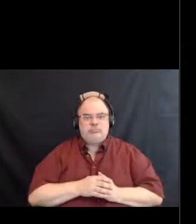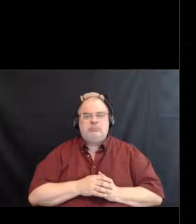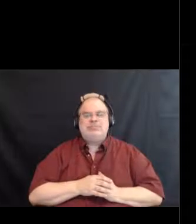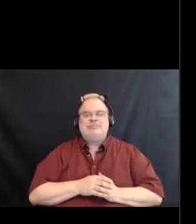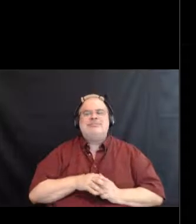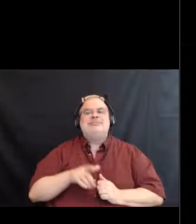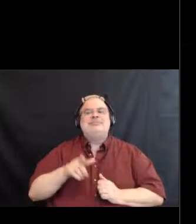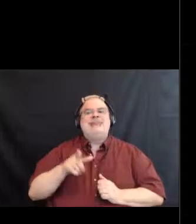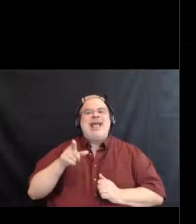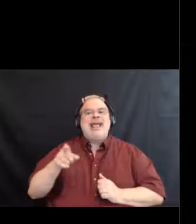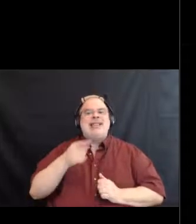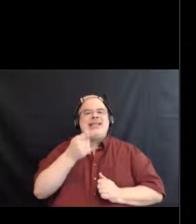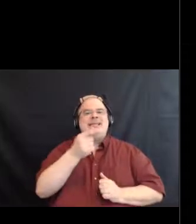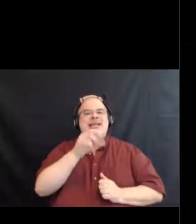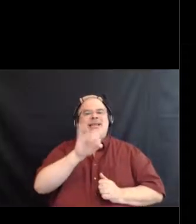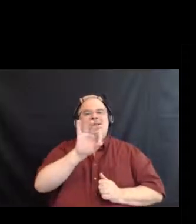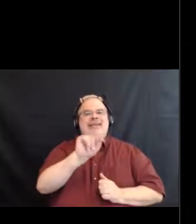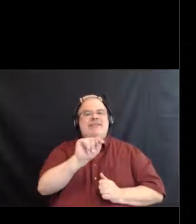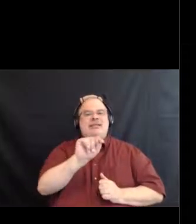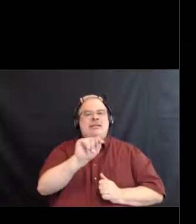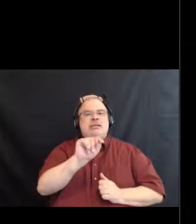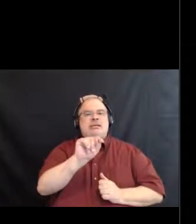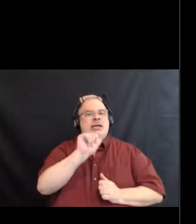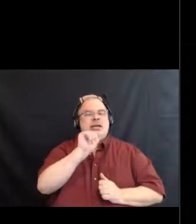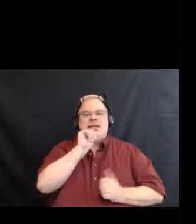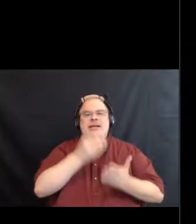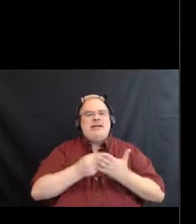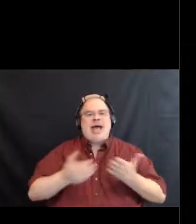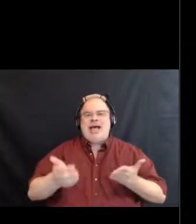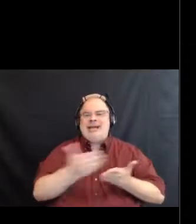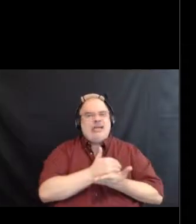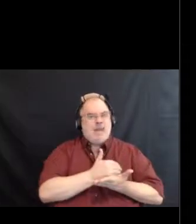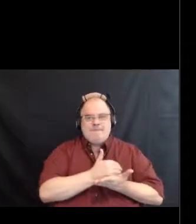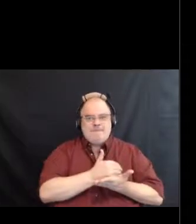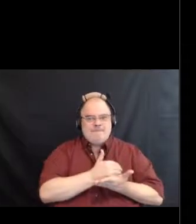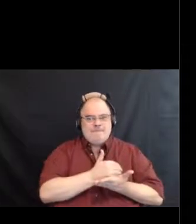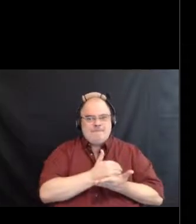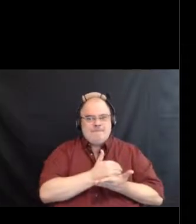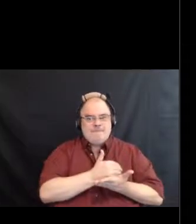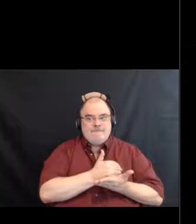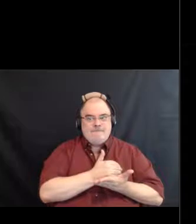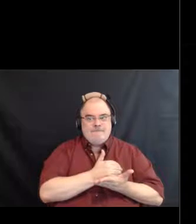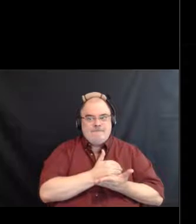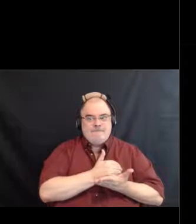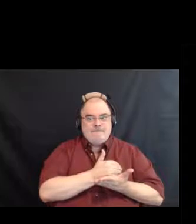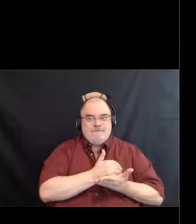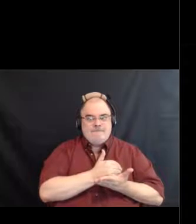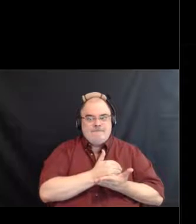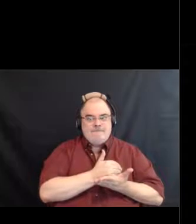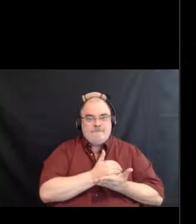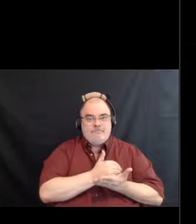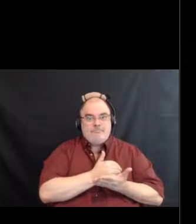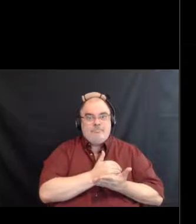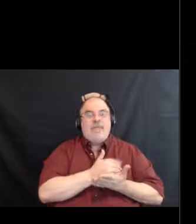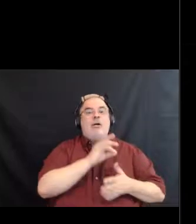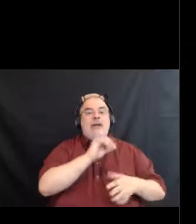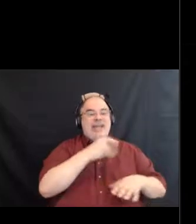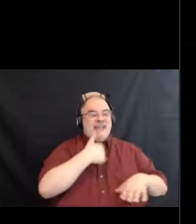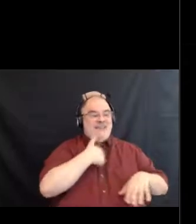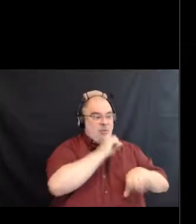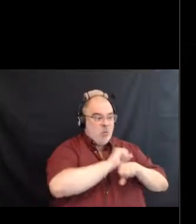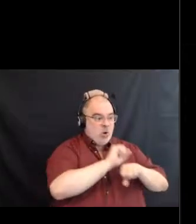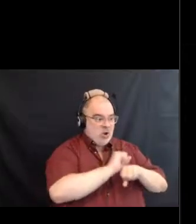completed gifts, not income. But if the individual puts their earned income in the account, it still counts as earned income. So ABLE